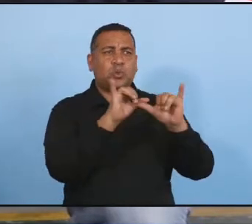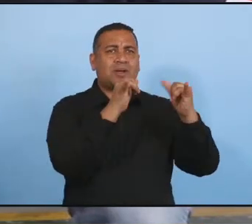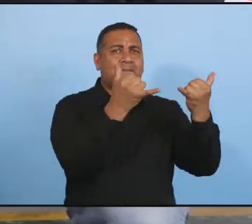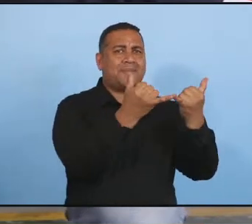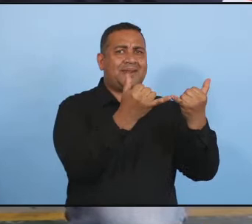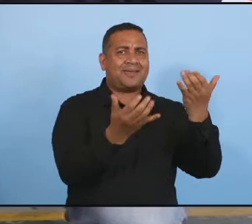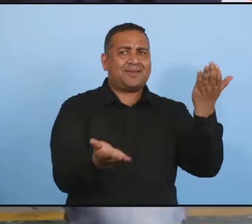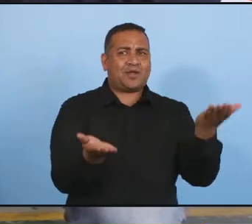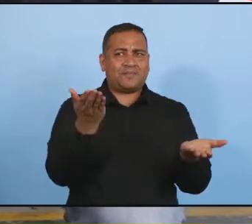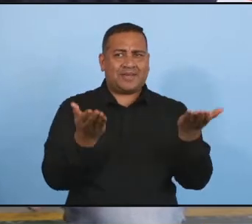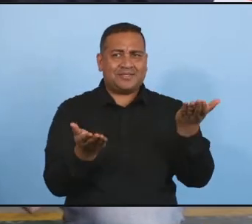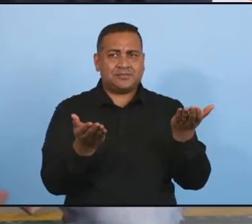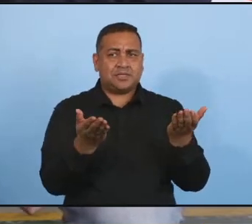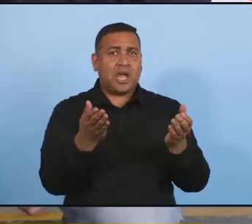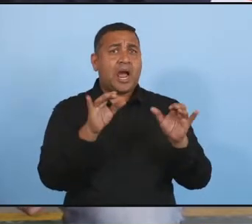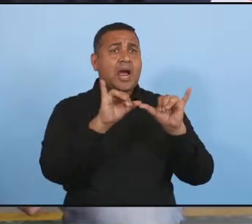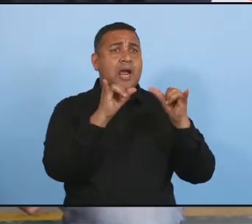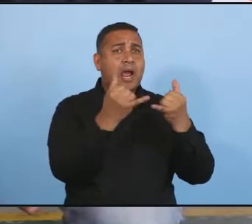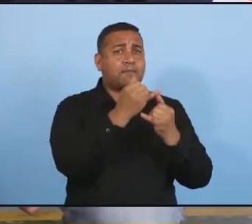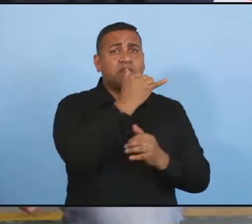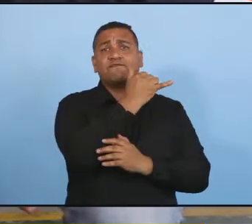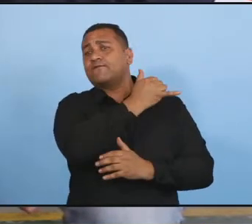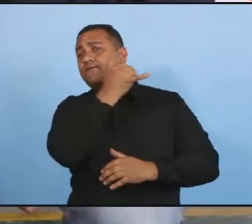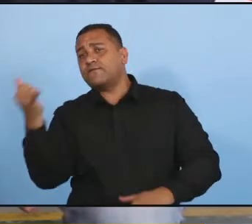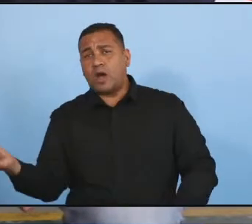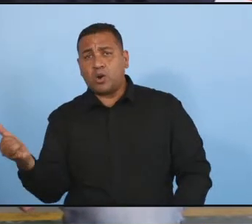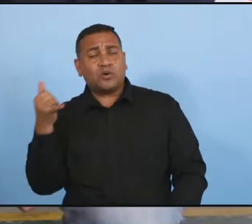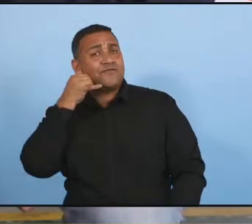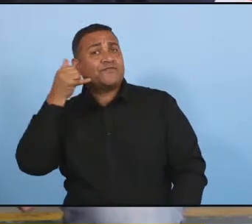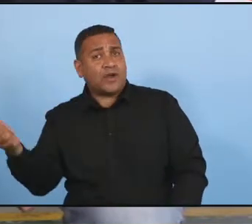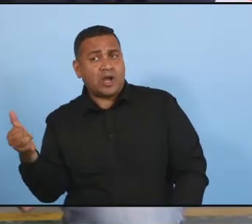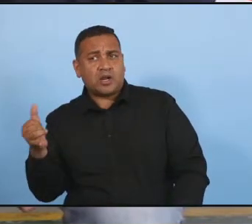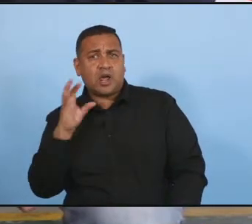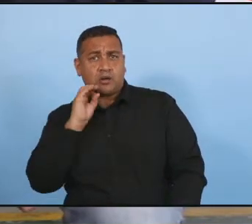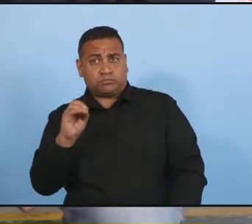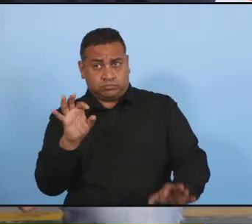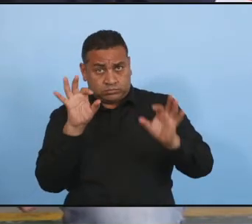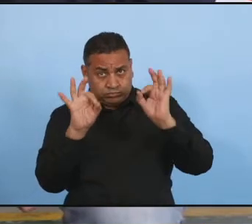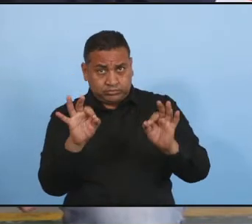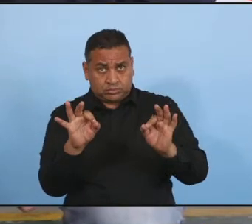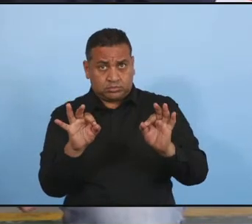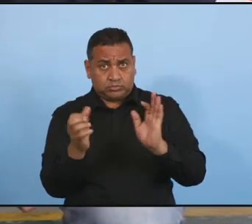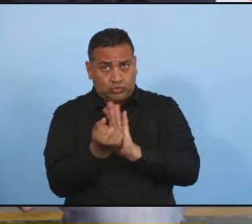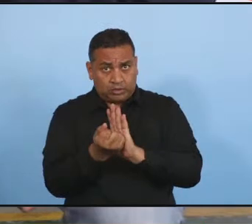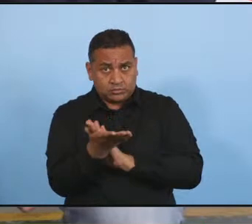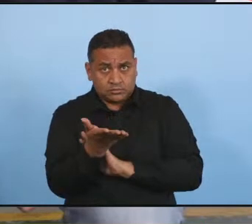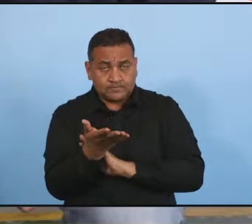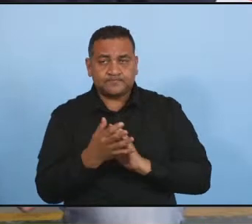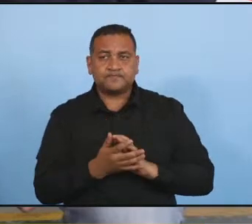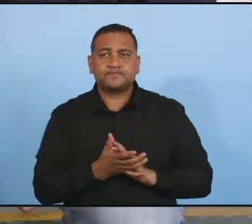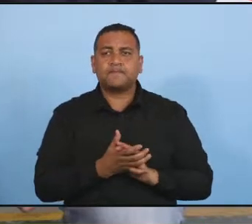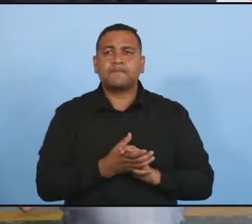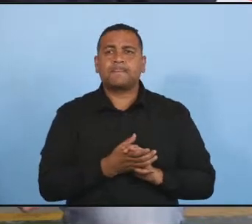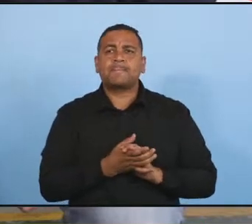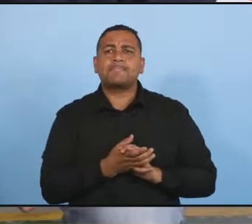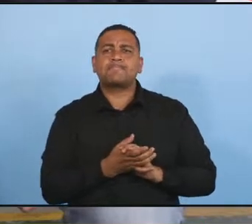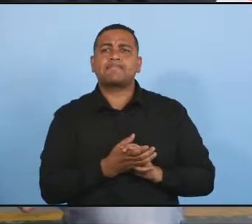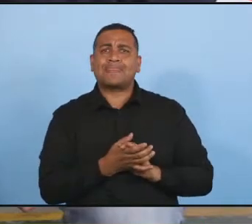must be quite high. Yes, the standard within Northlink and industry, yes,